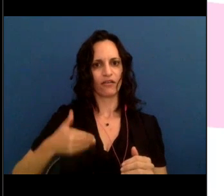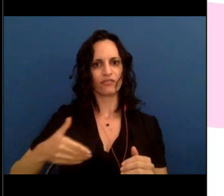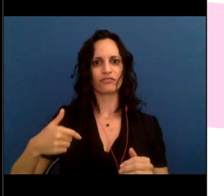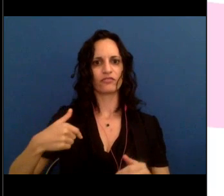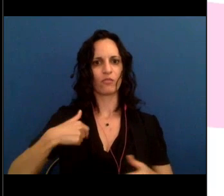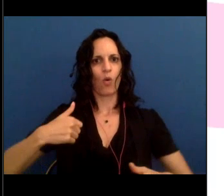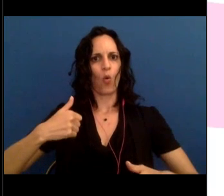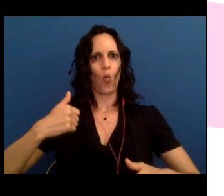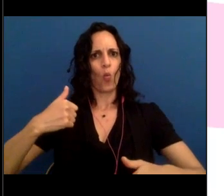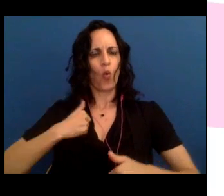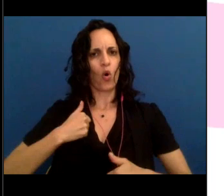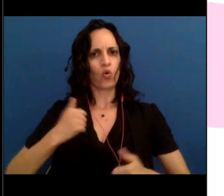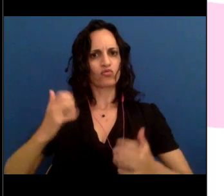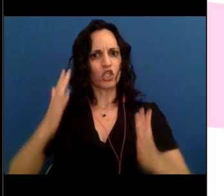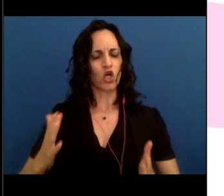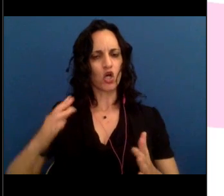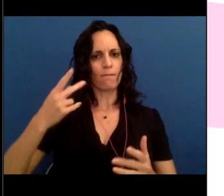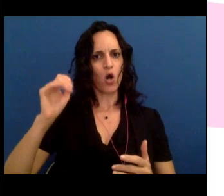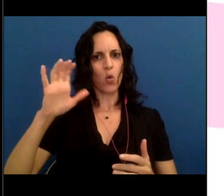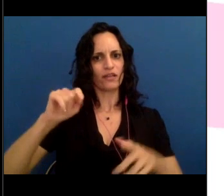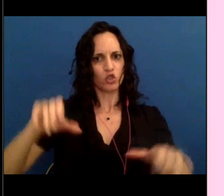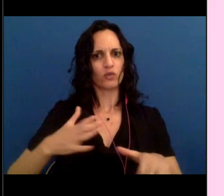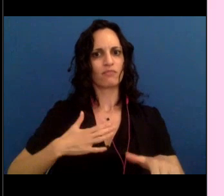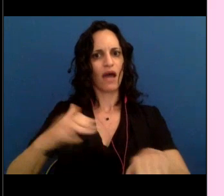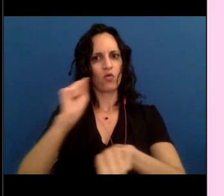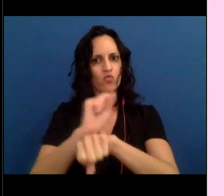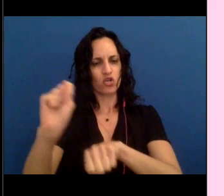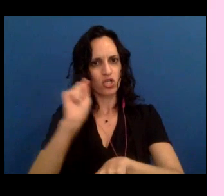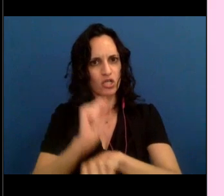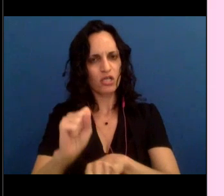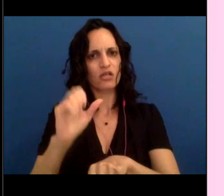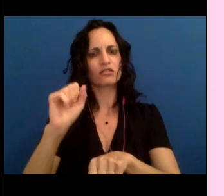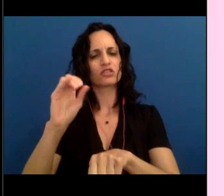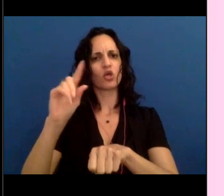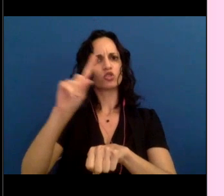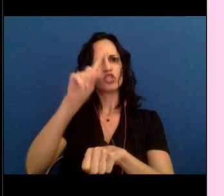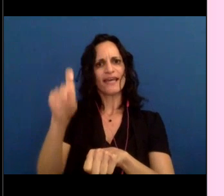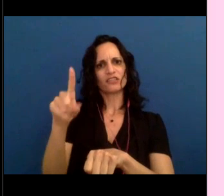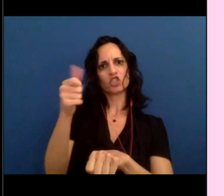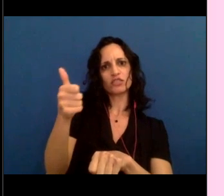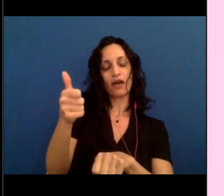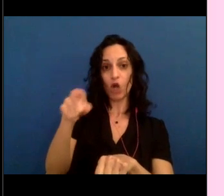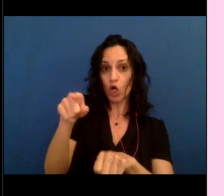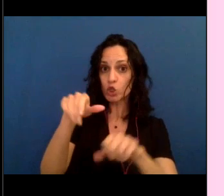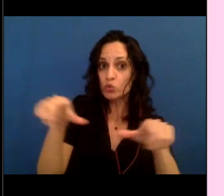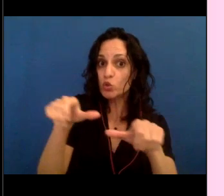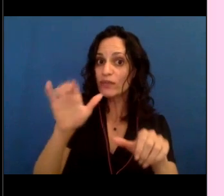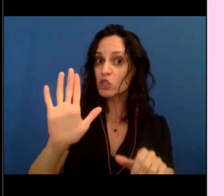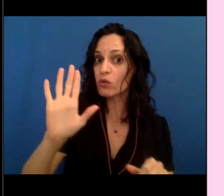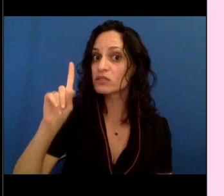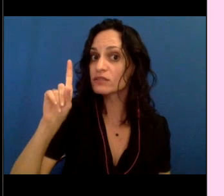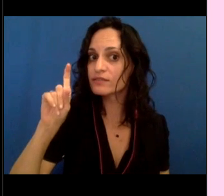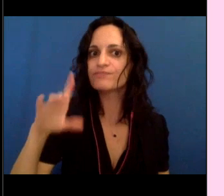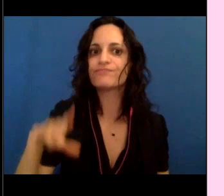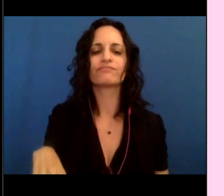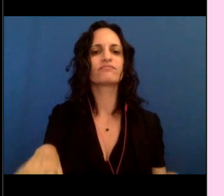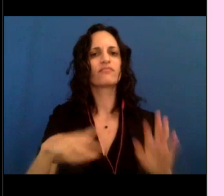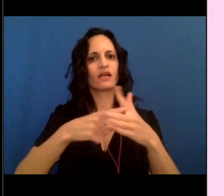ask you, are you doing yours? So I think it'll actually be instructive to start off with the story of